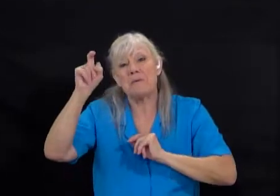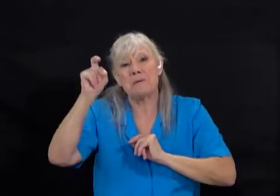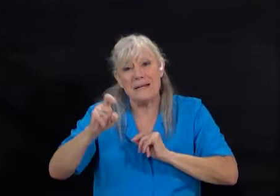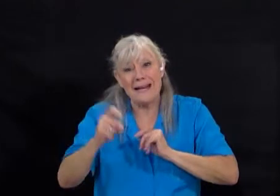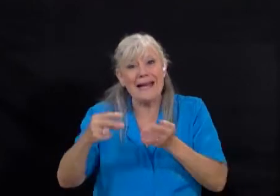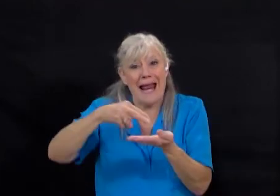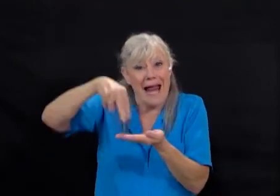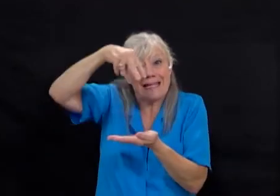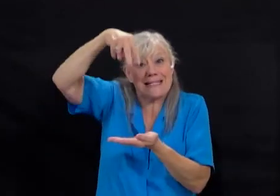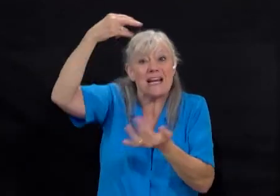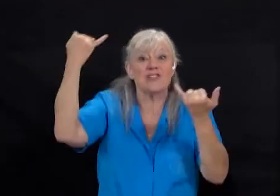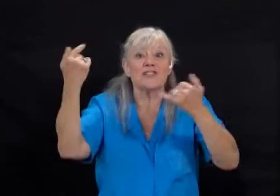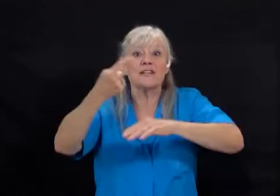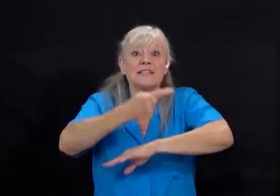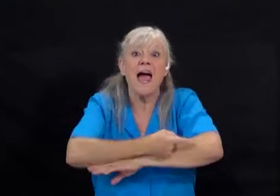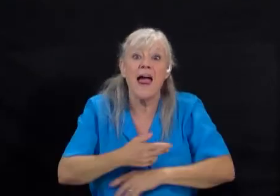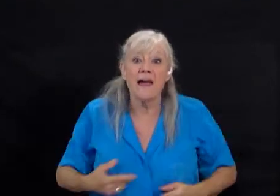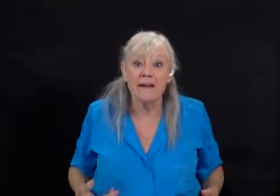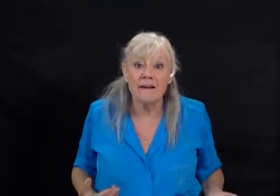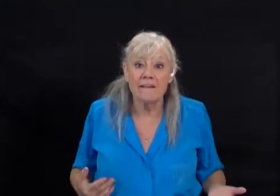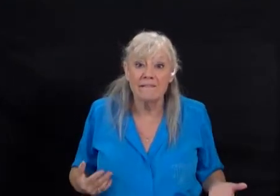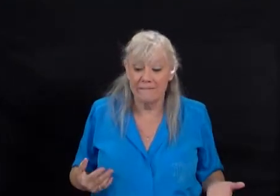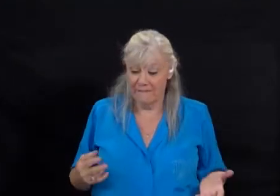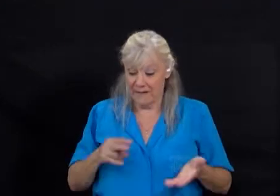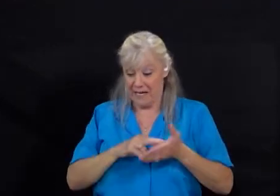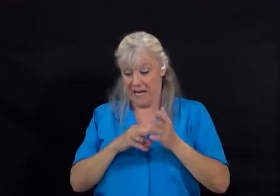today. That means to